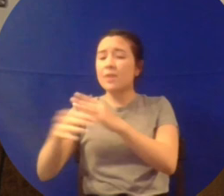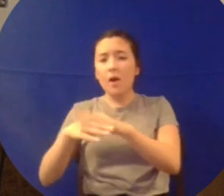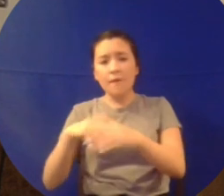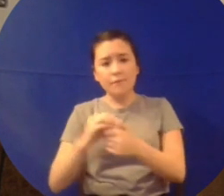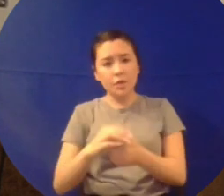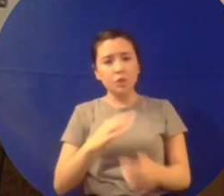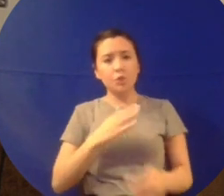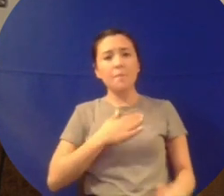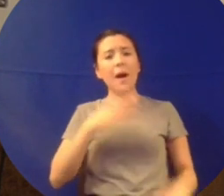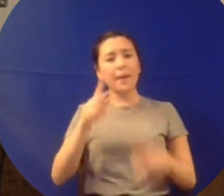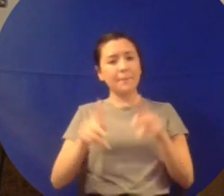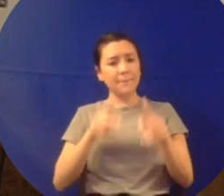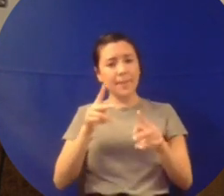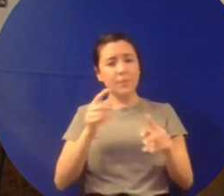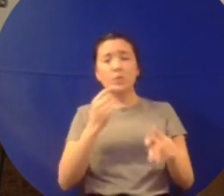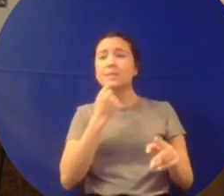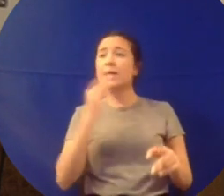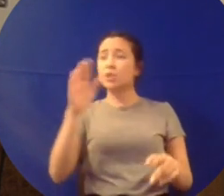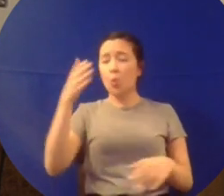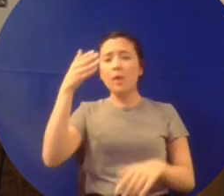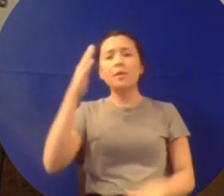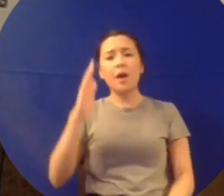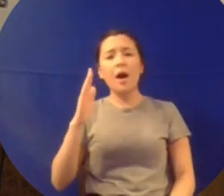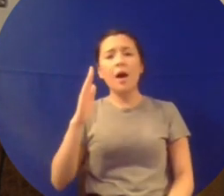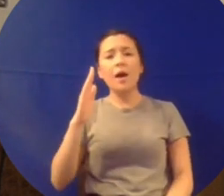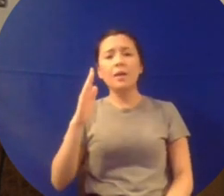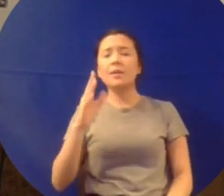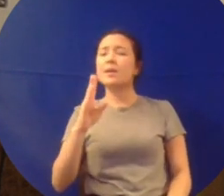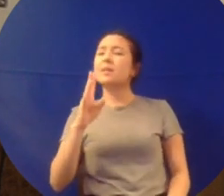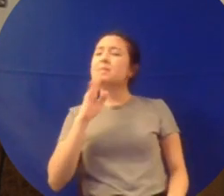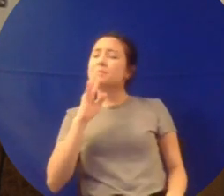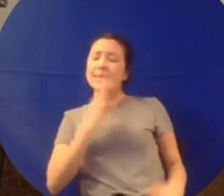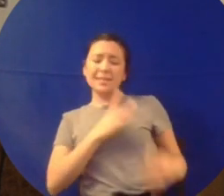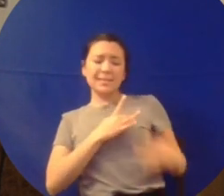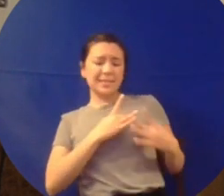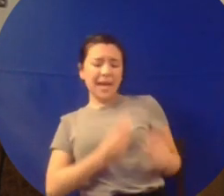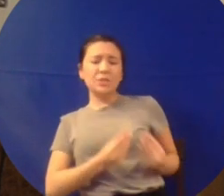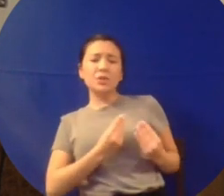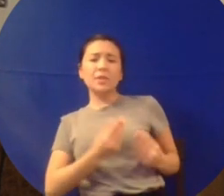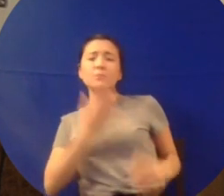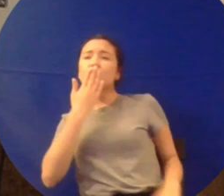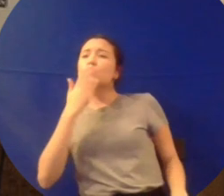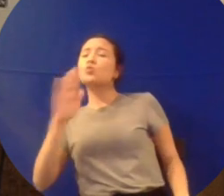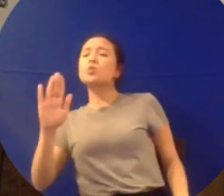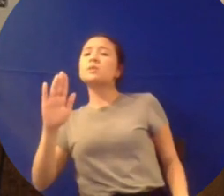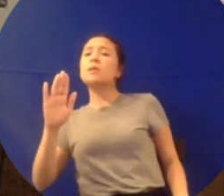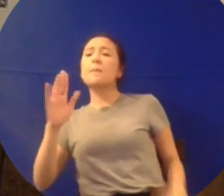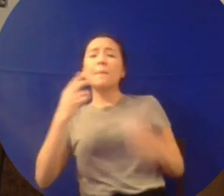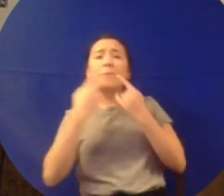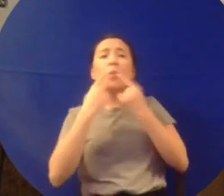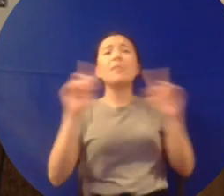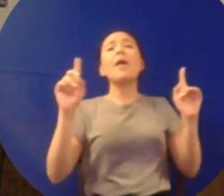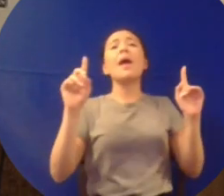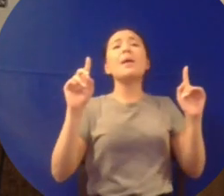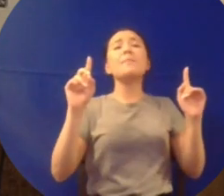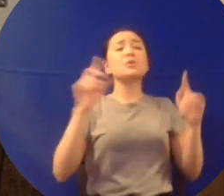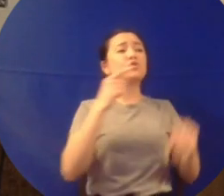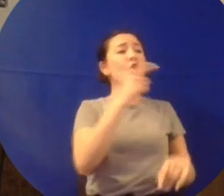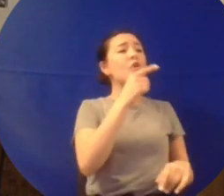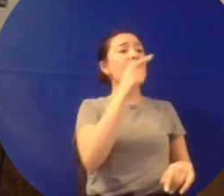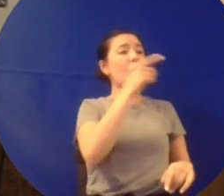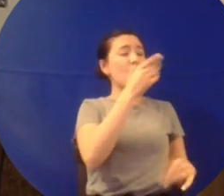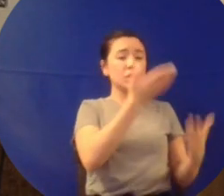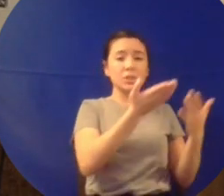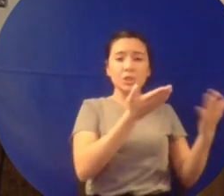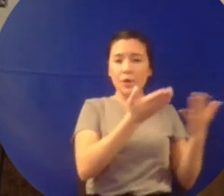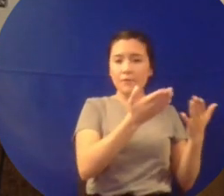your God. Speak tenderly to Jerusalem and proclaim to her that her service